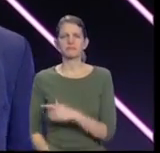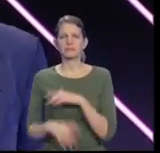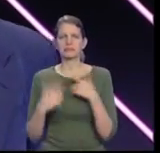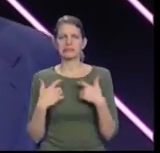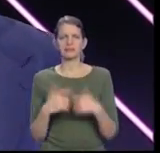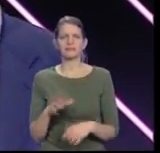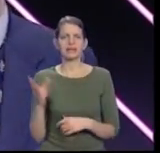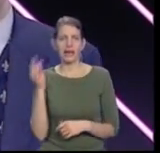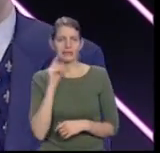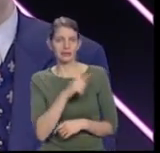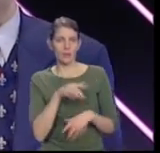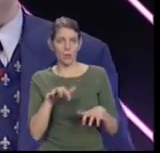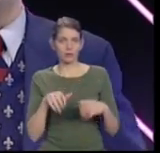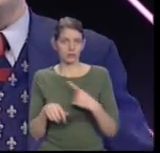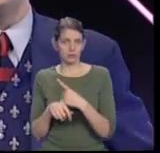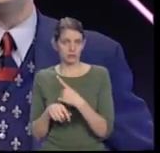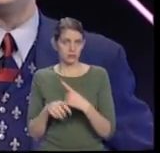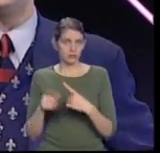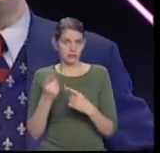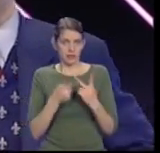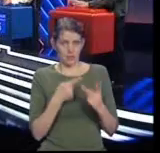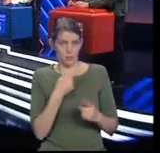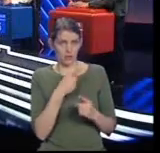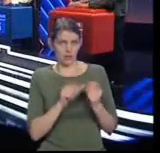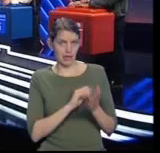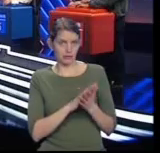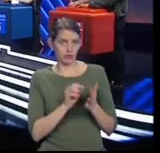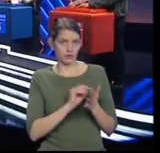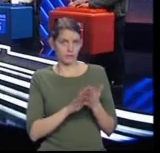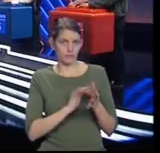Something. Listen, have you seen the audience? Here's another catchphrase.